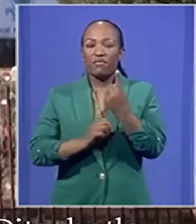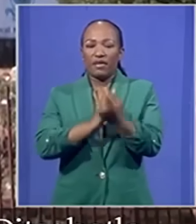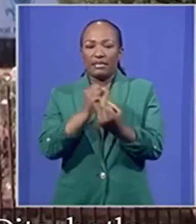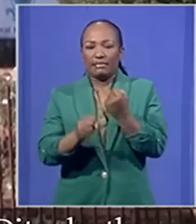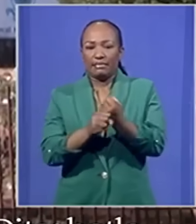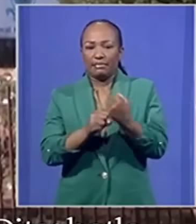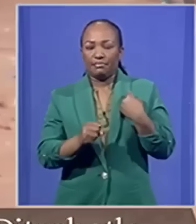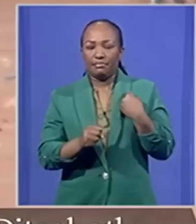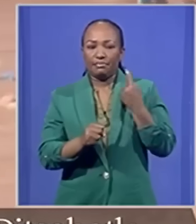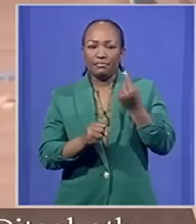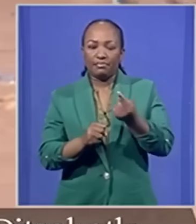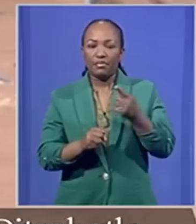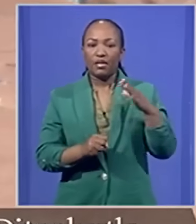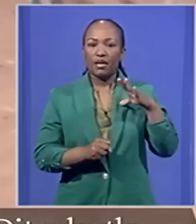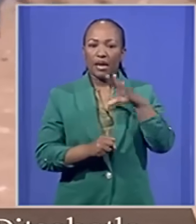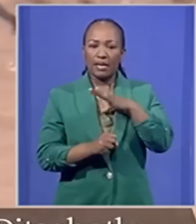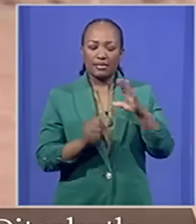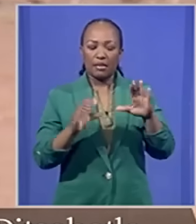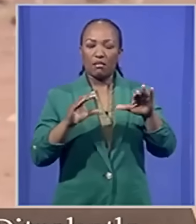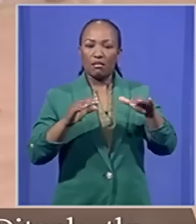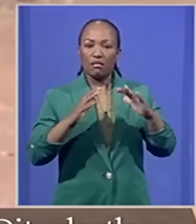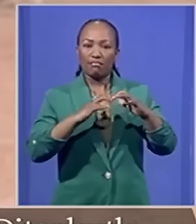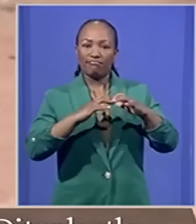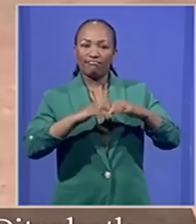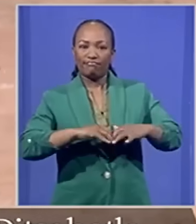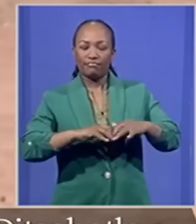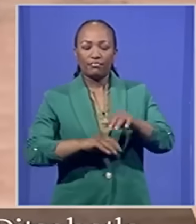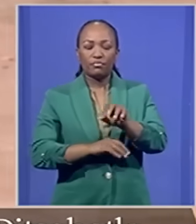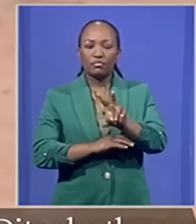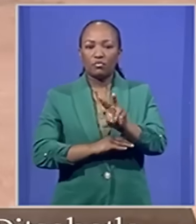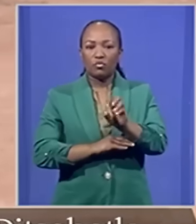go phatlhaladiwa ga khansele ka ngwaga wa 2022.